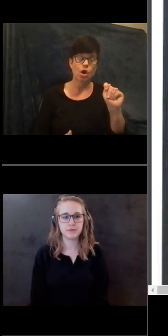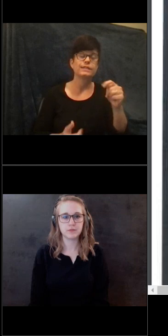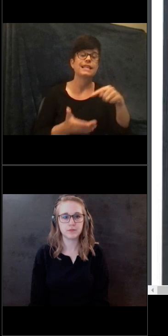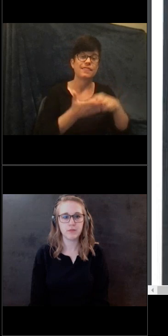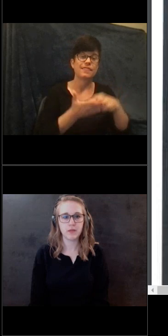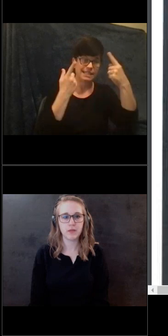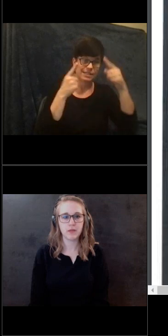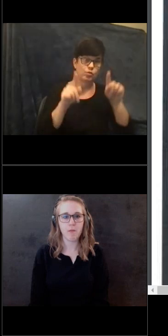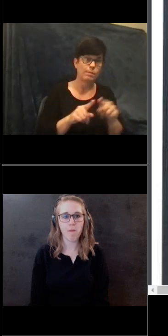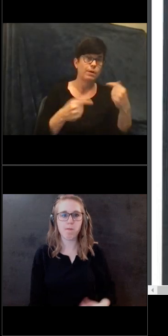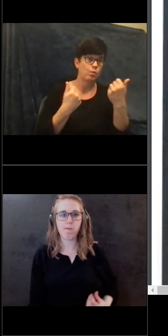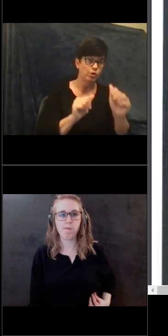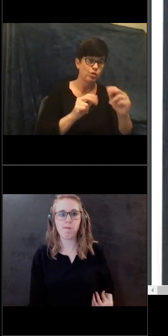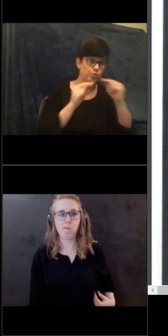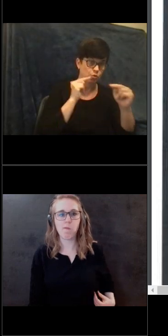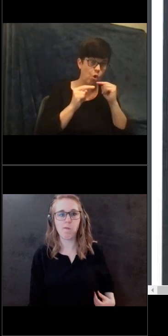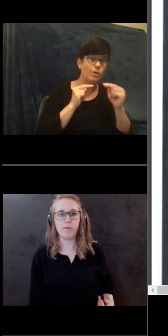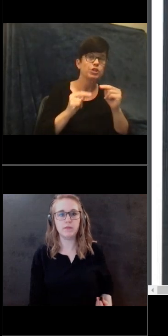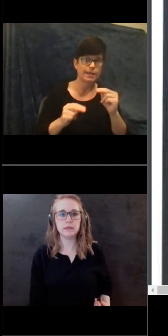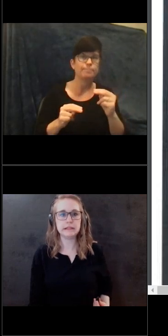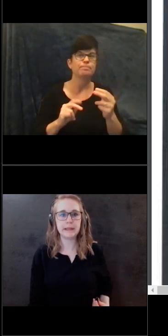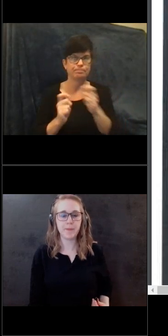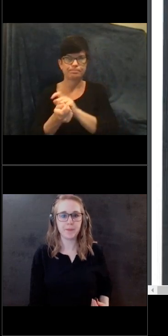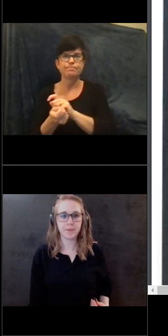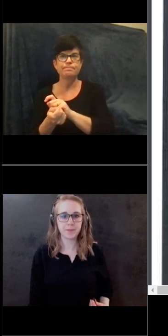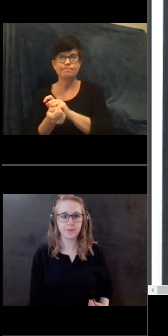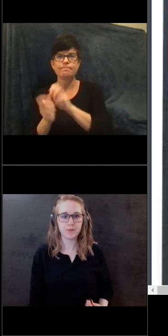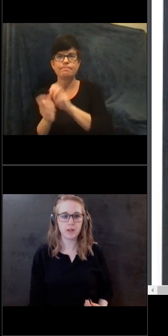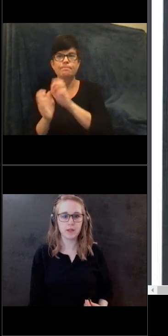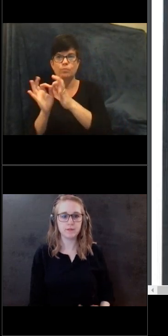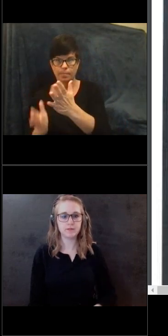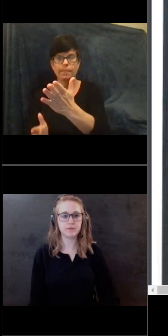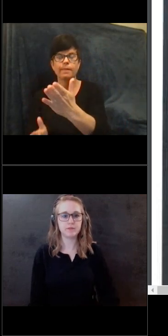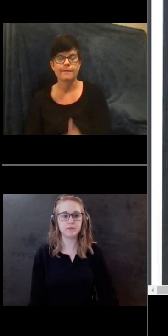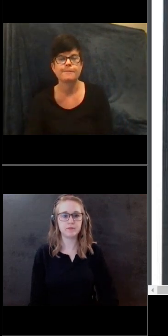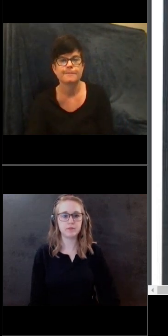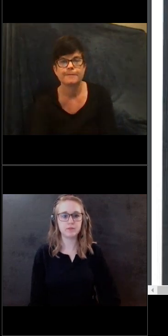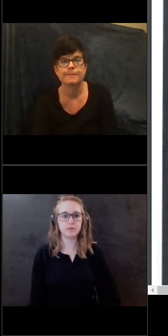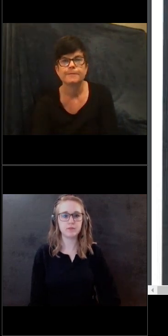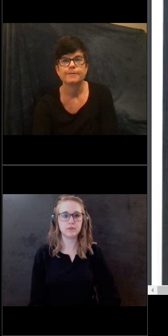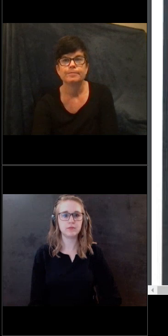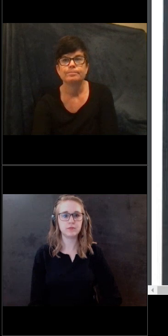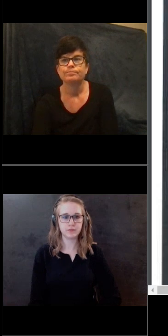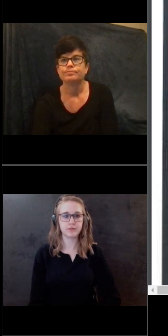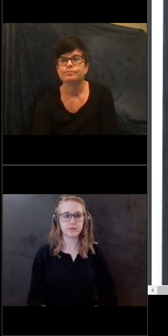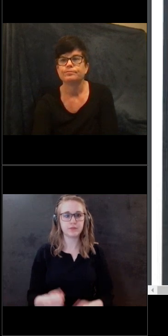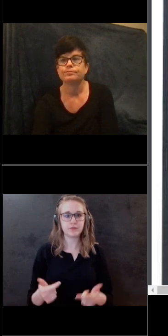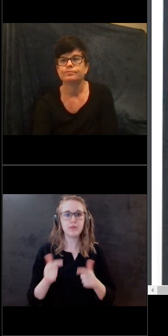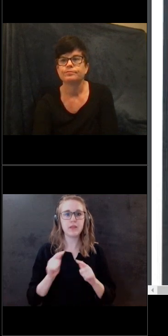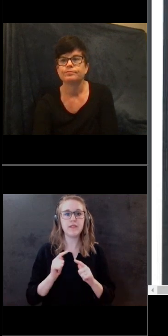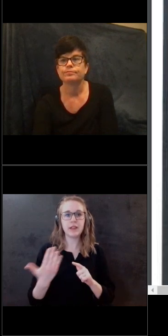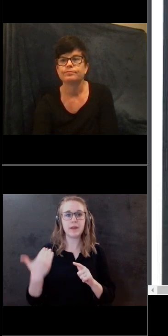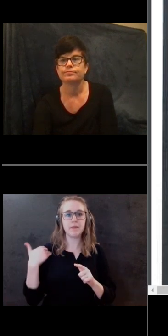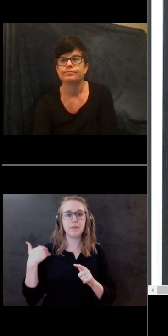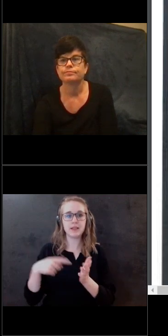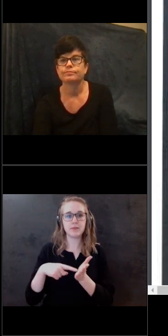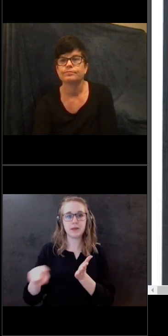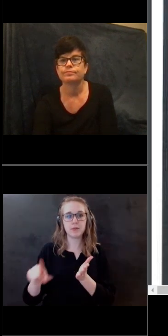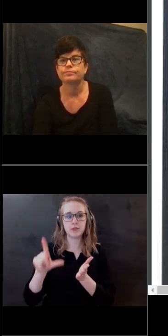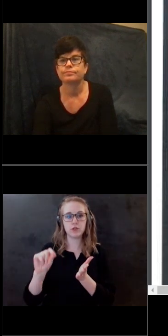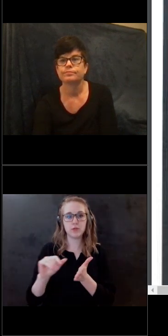the developer has paid for extensions. I believe $20,000 for 2 years was the past payment. So this is an opportunity to do